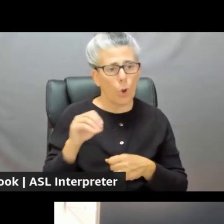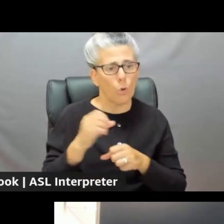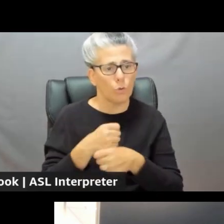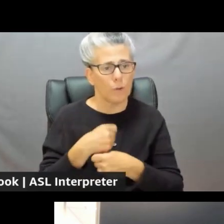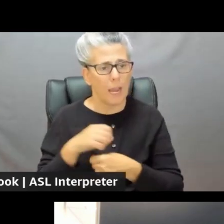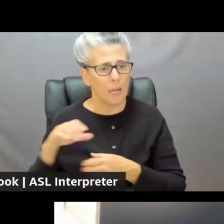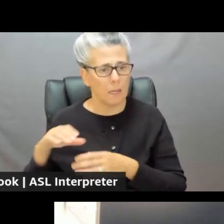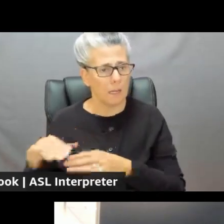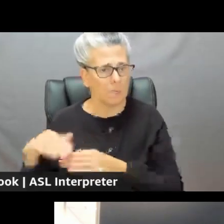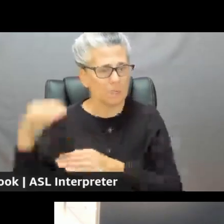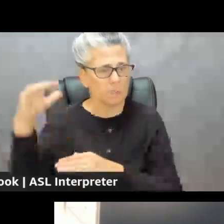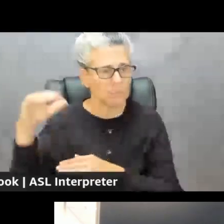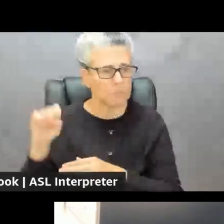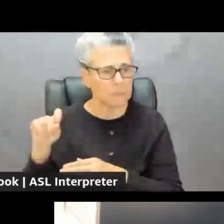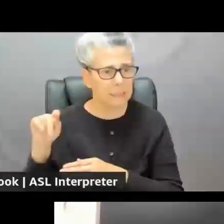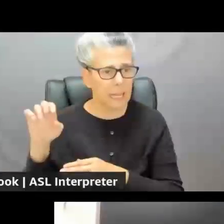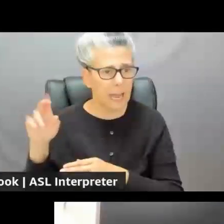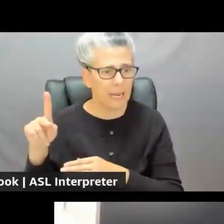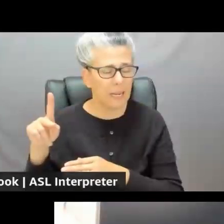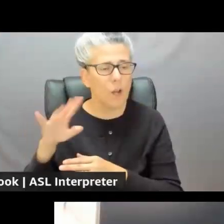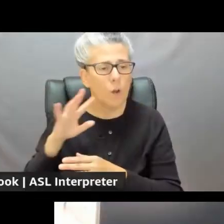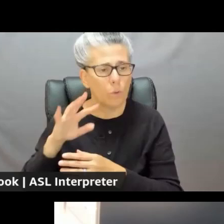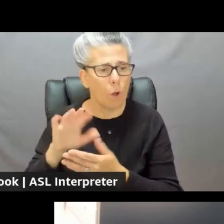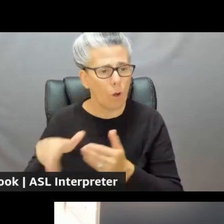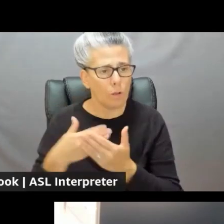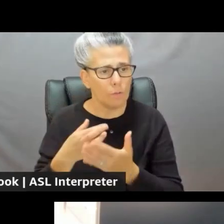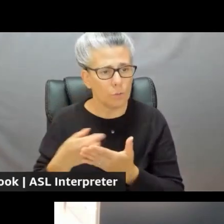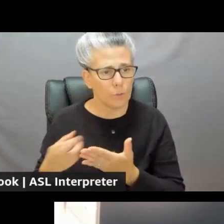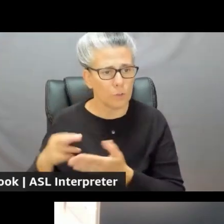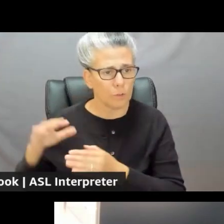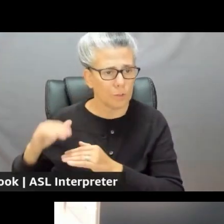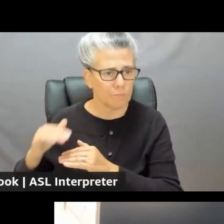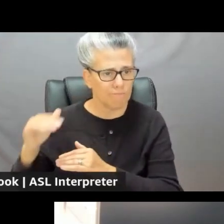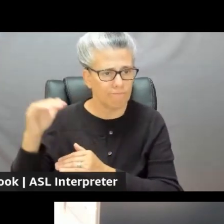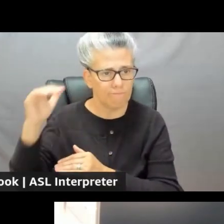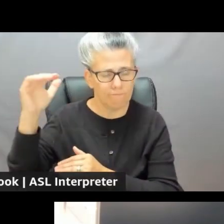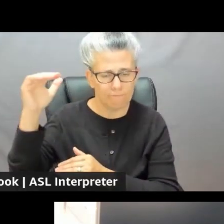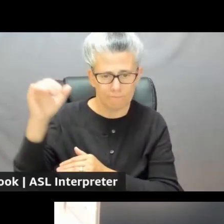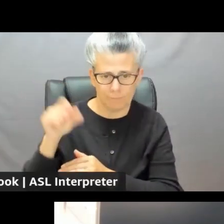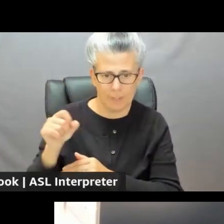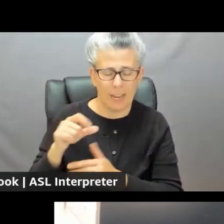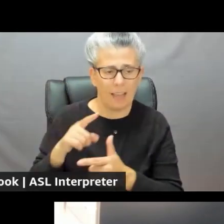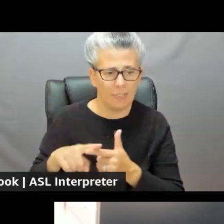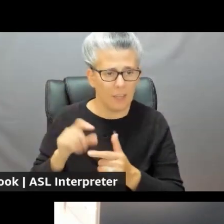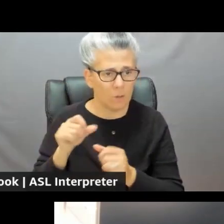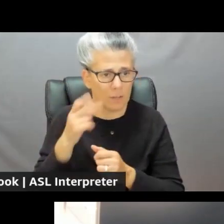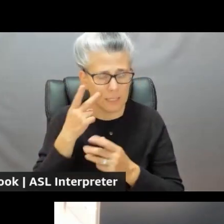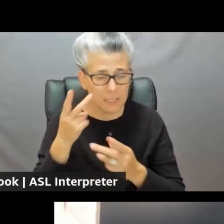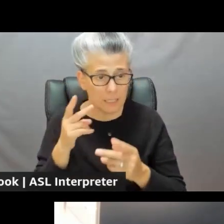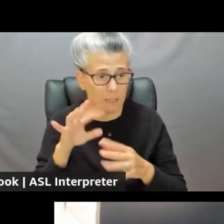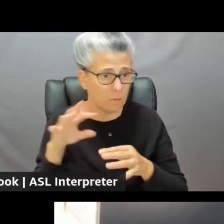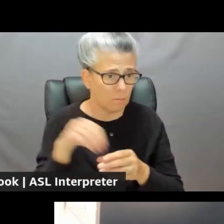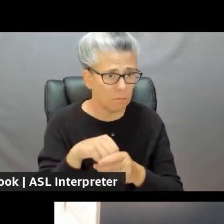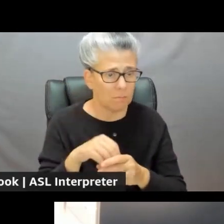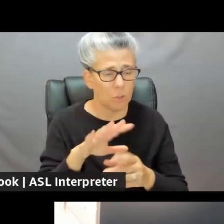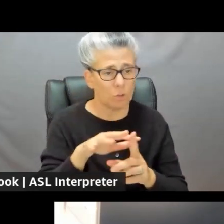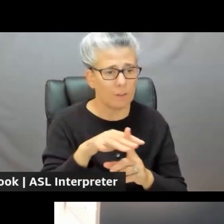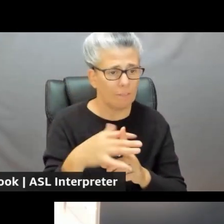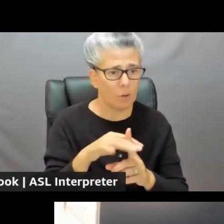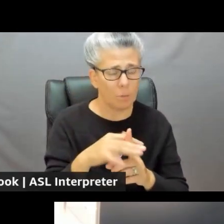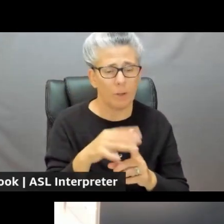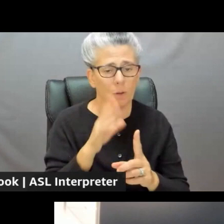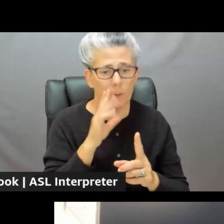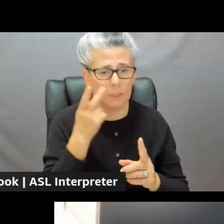the collection of all of these resources, and then you can like easily see it in your AWS environment. And